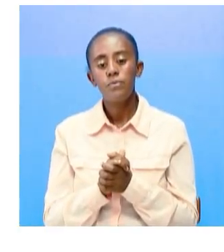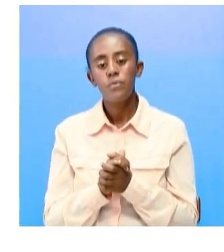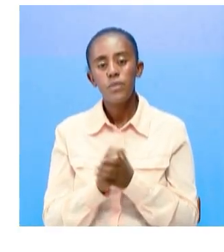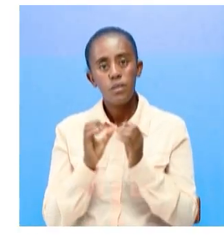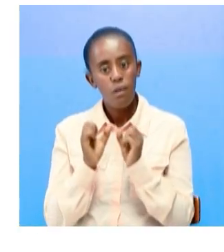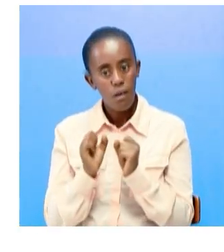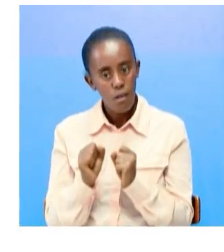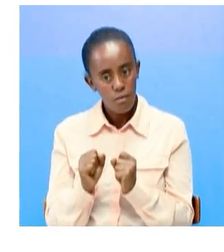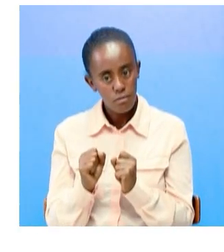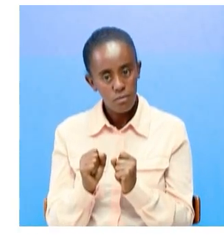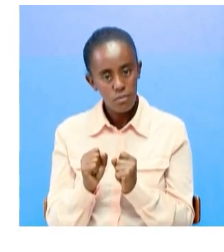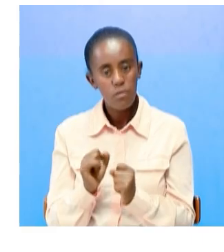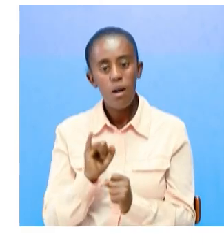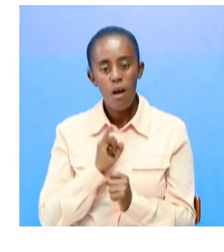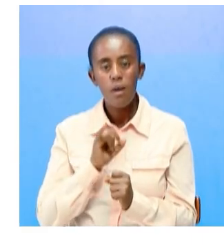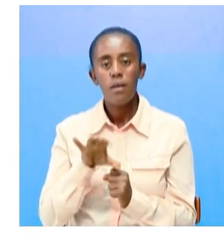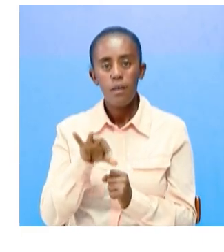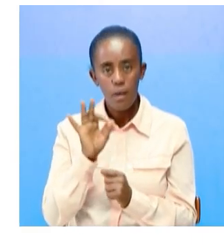Can I get